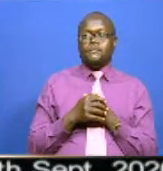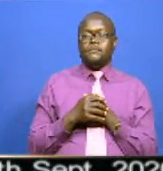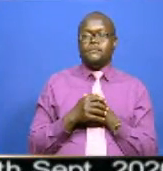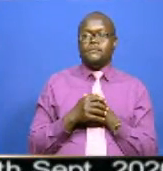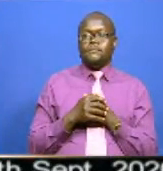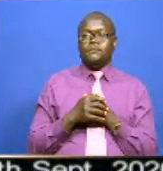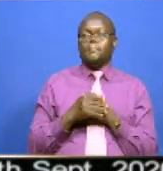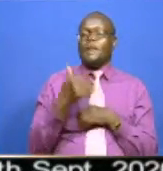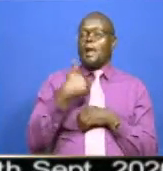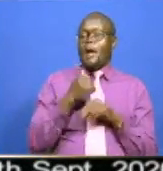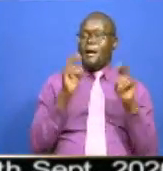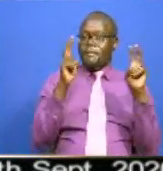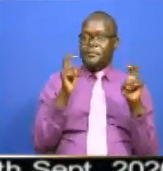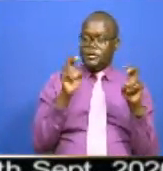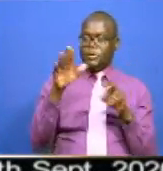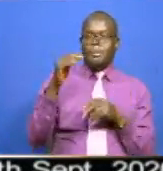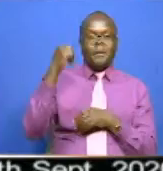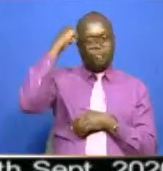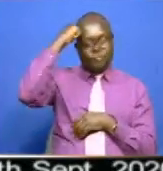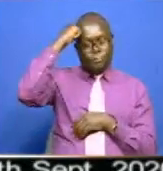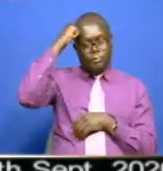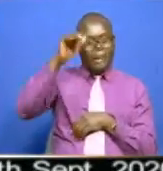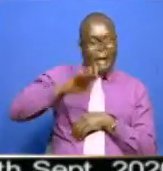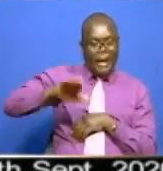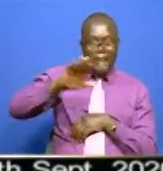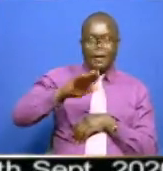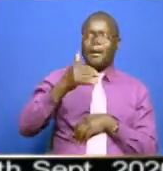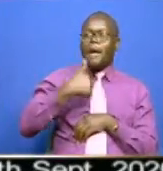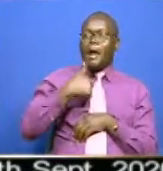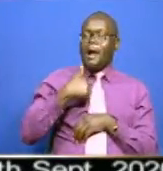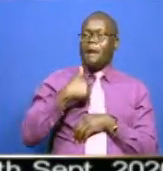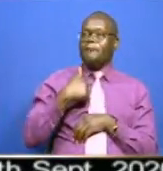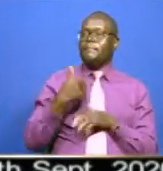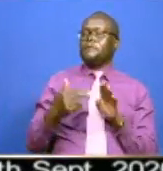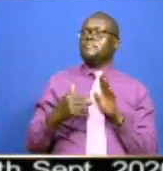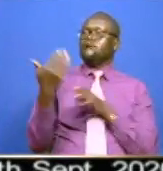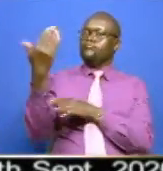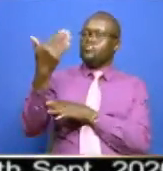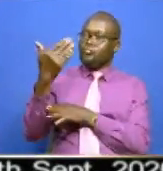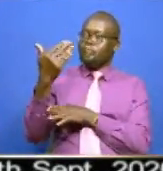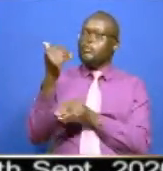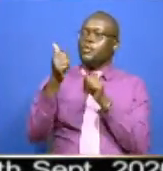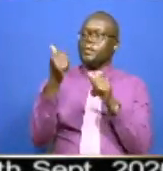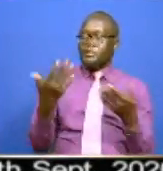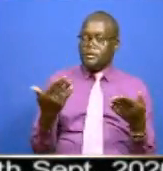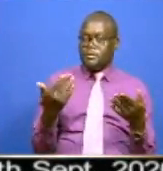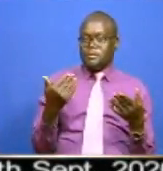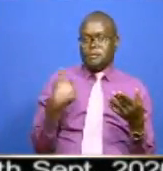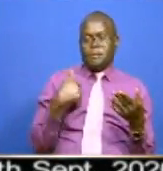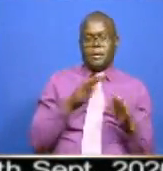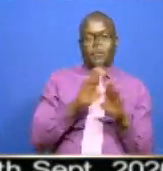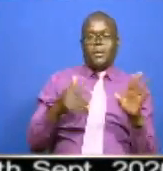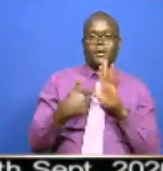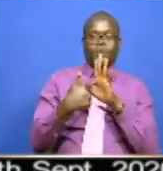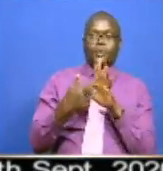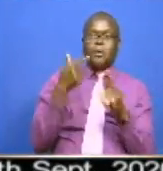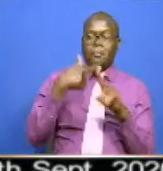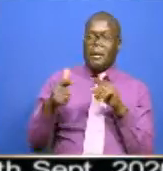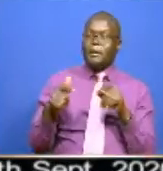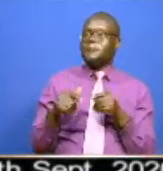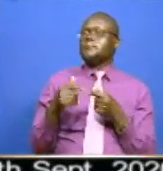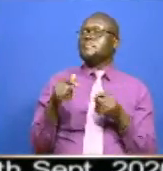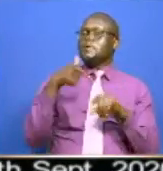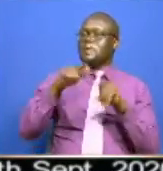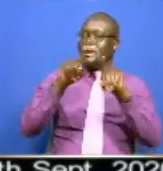there were issues in his academics. He had made certain representations, which I do not want to go into details, but upon